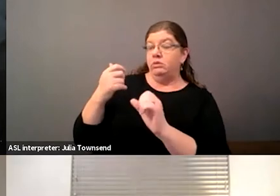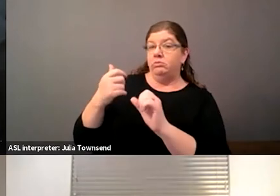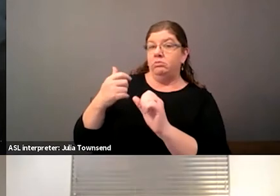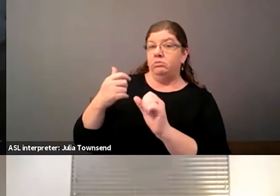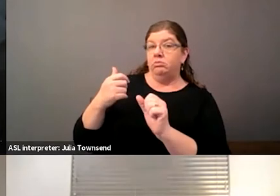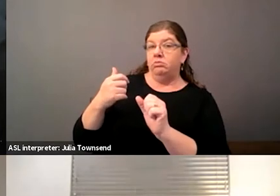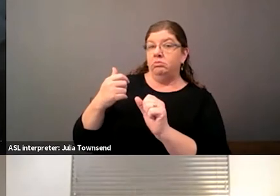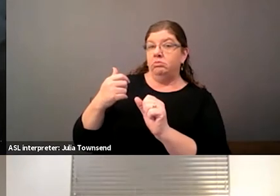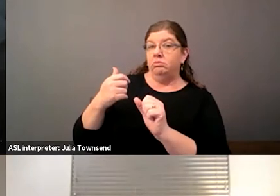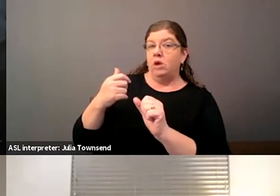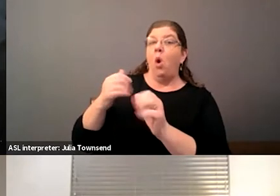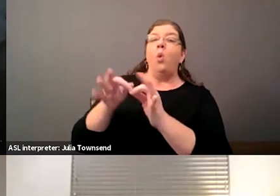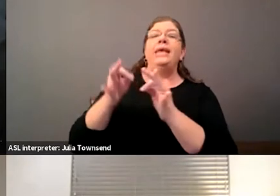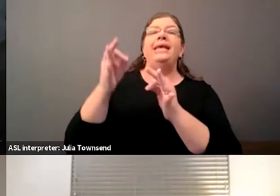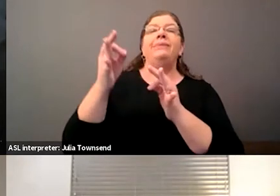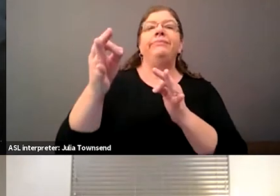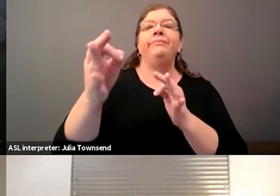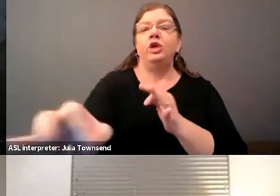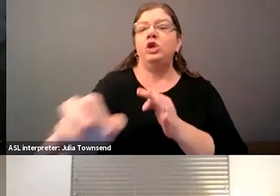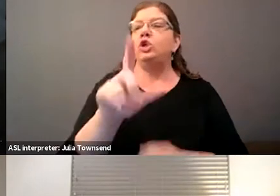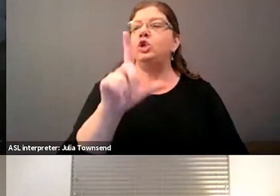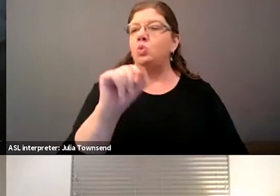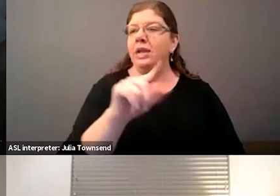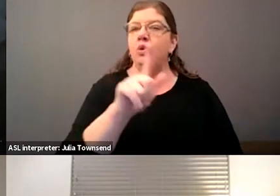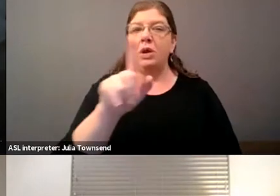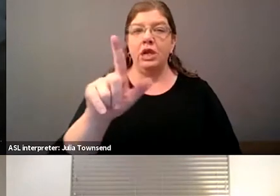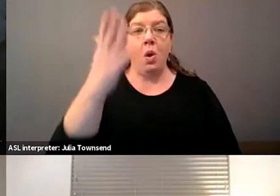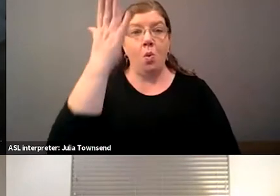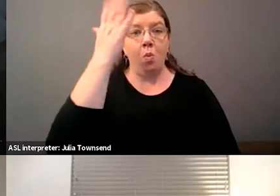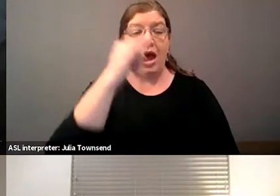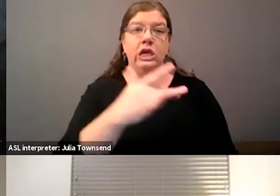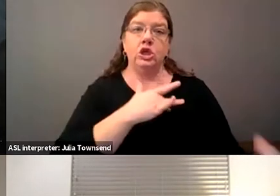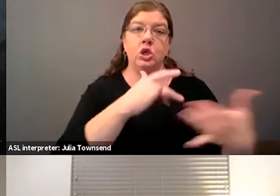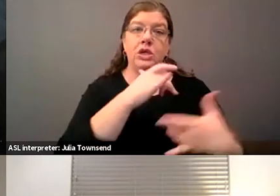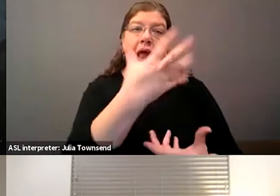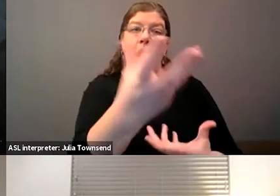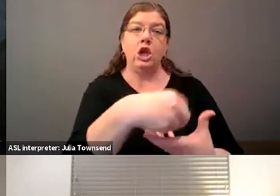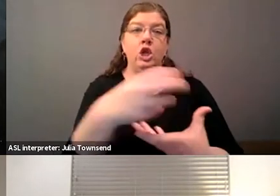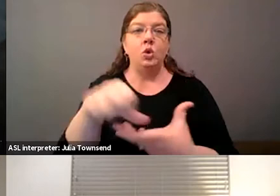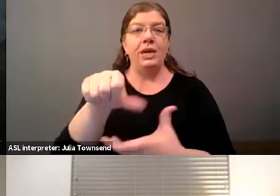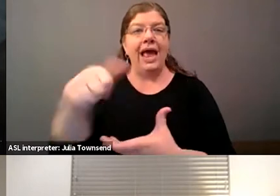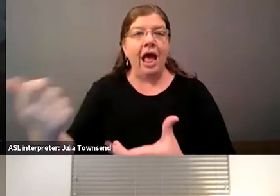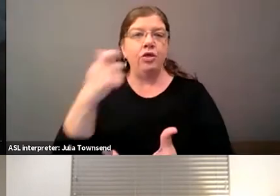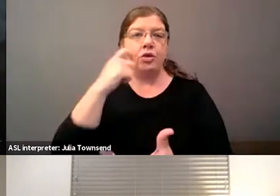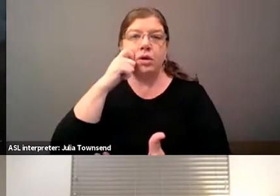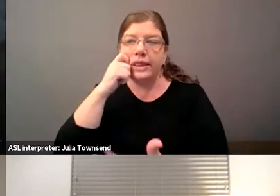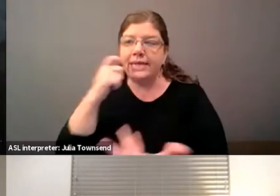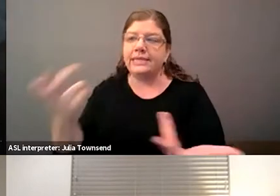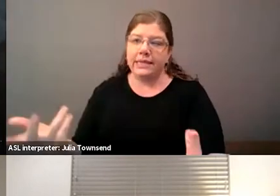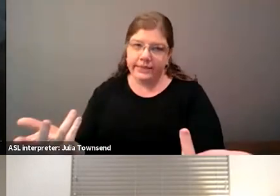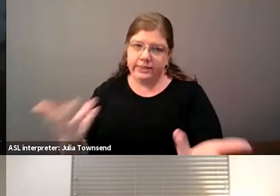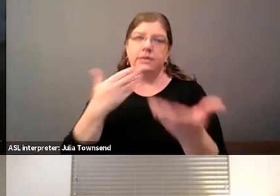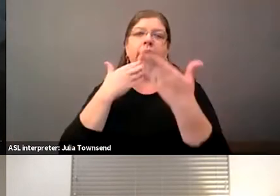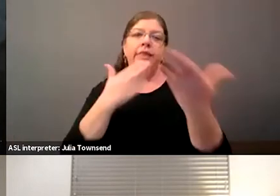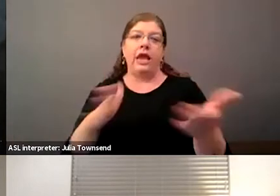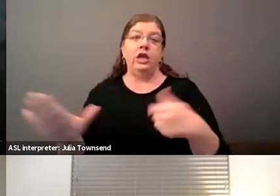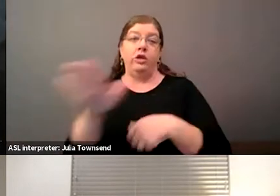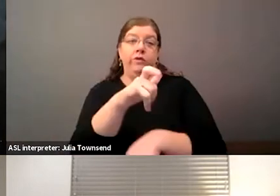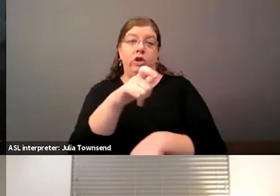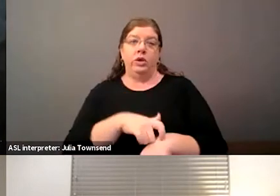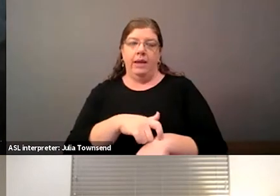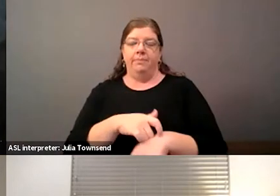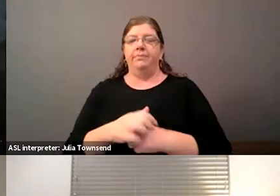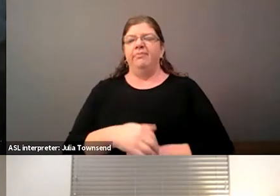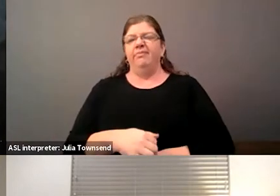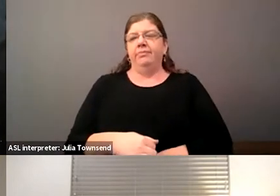out because of his concern it was not inclusive of other ethnicities thank you for your time